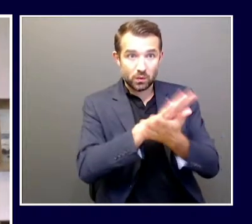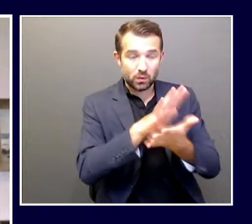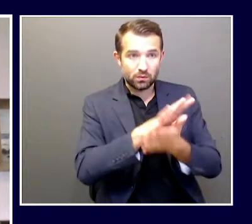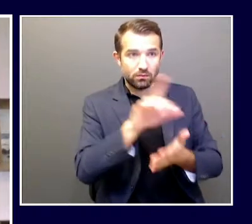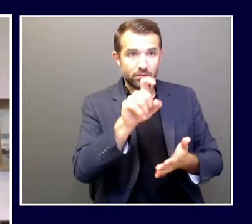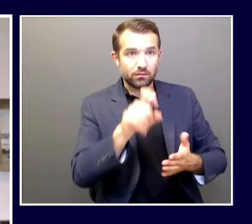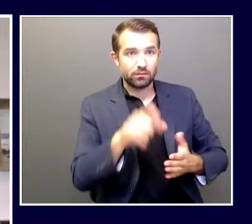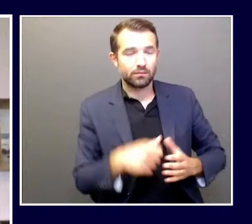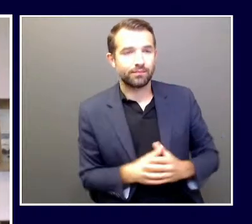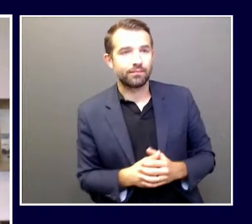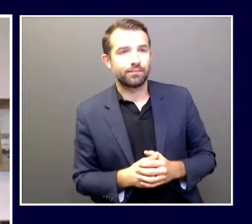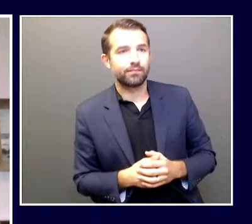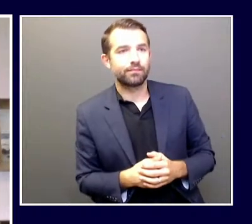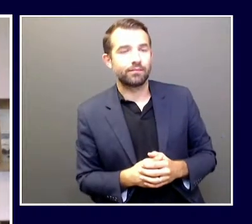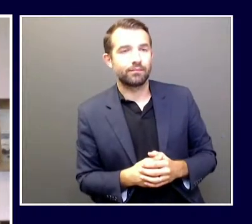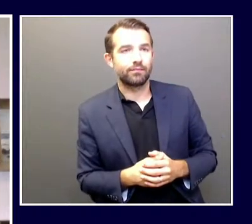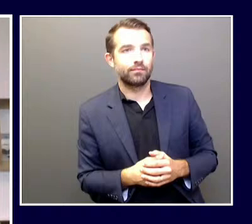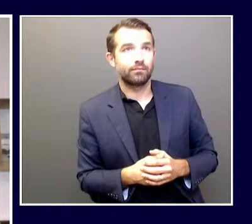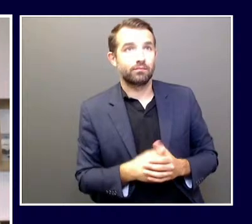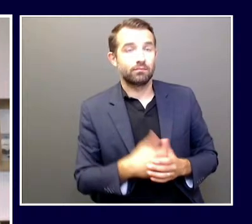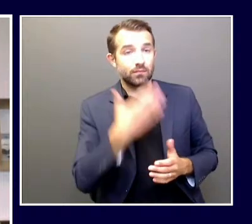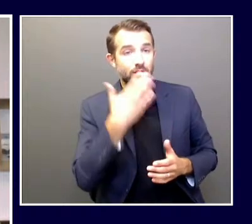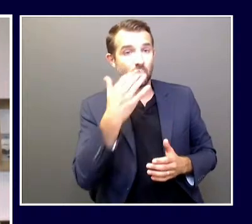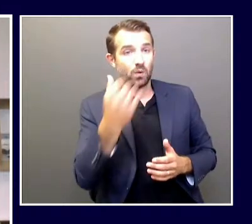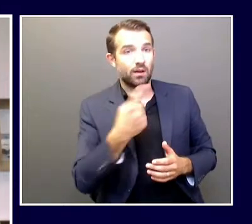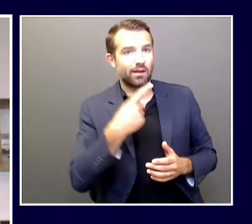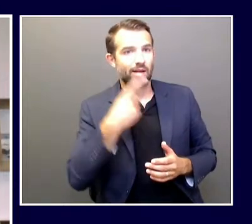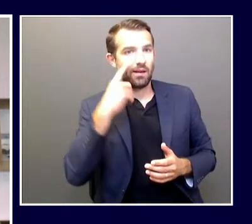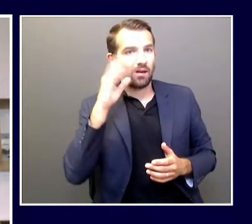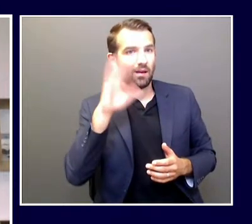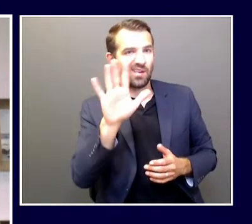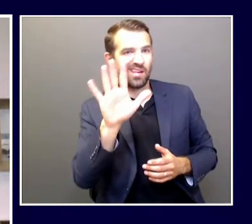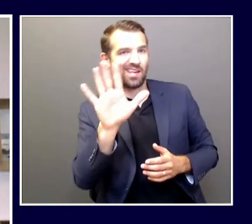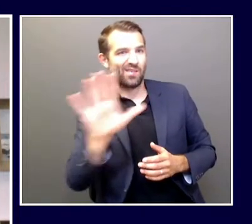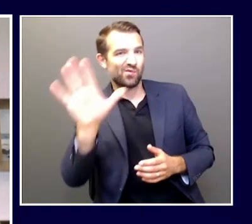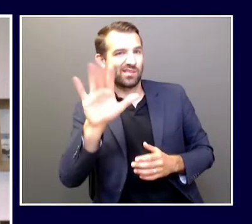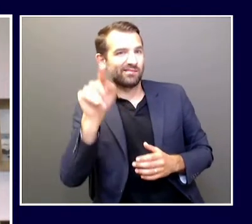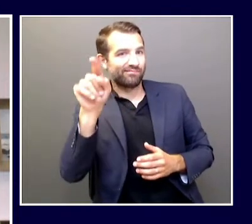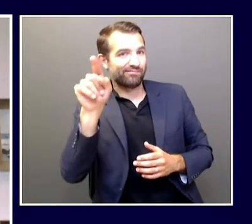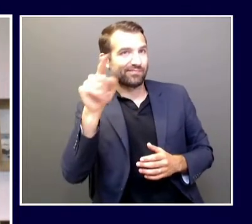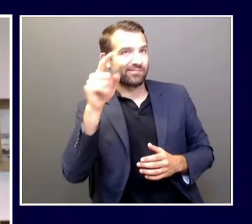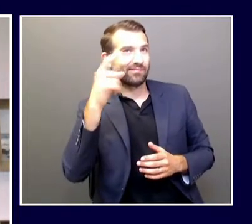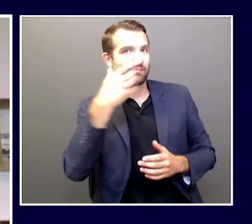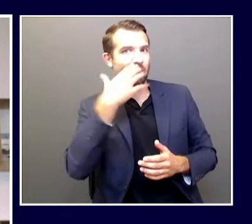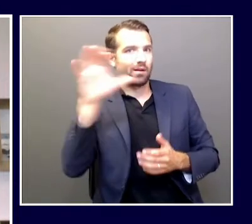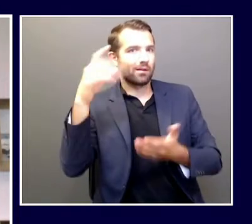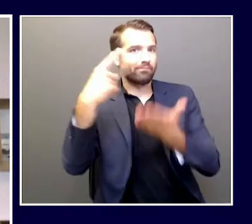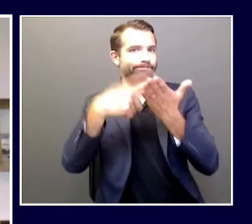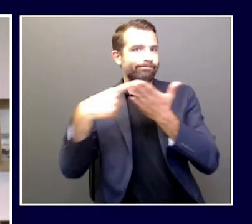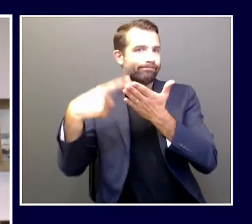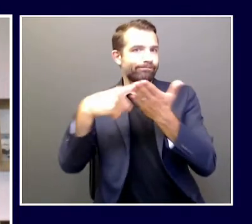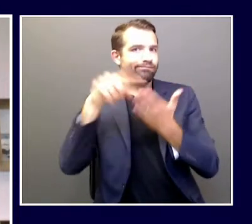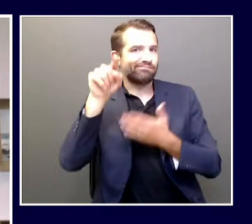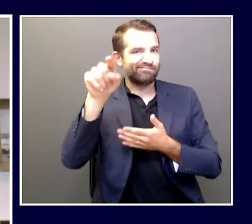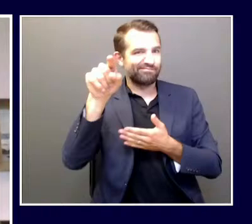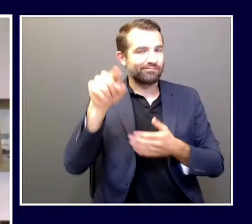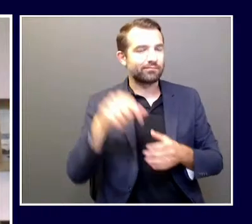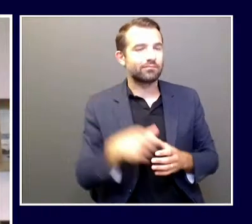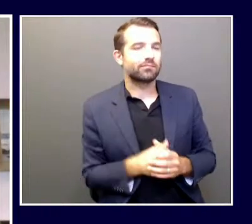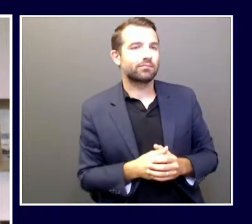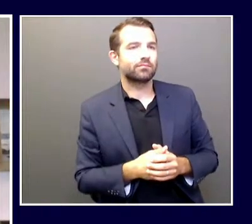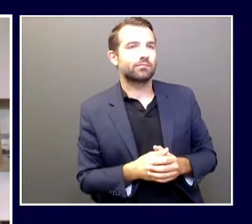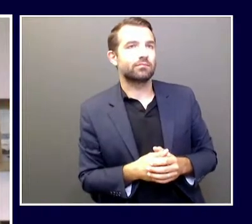certainly I know that in your neck of the woods, this has been a topic of conversation just in the last 24 hours with at least one